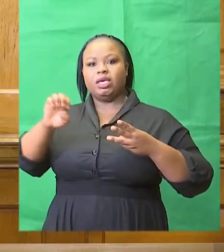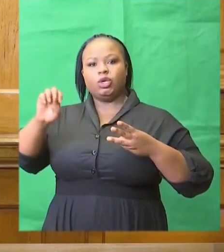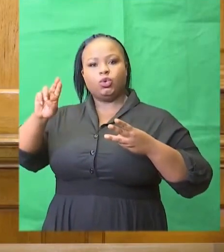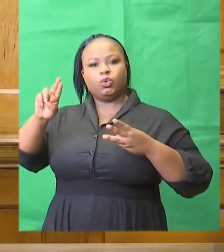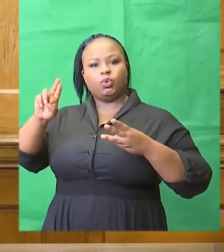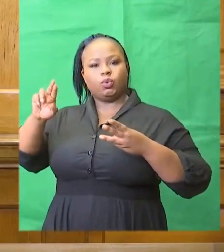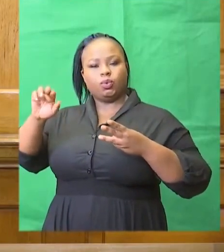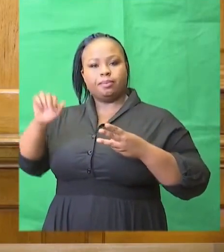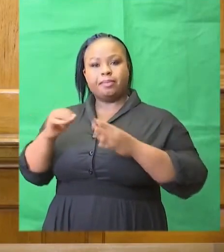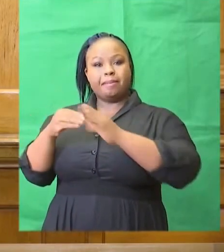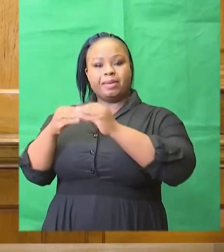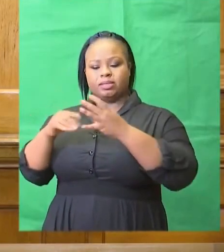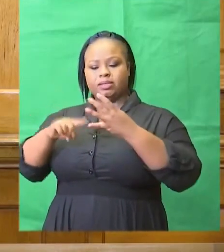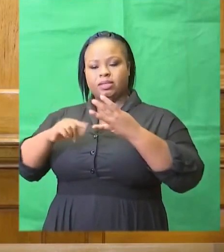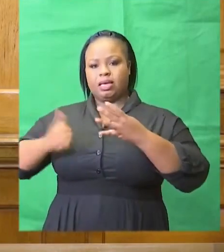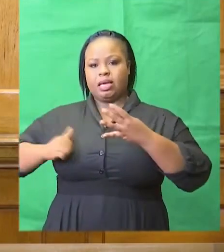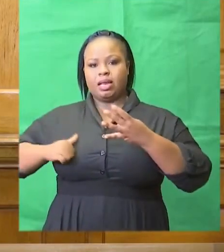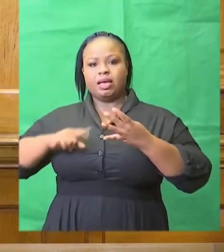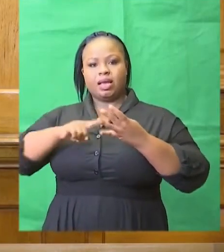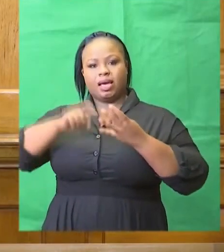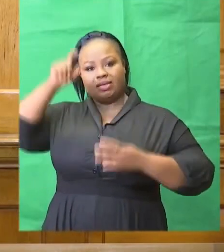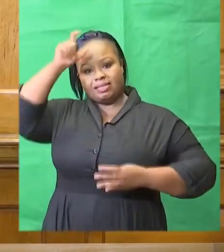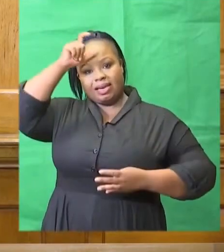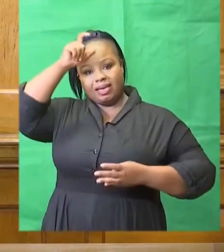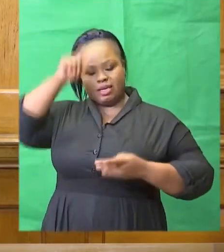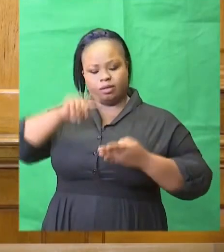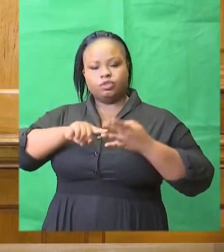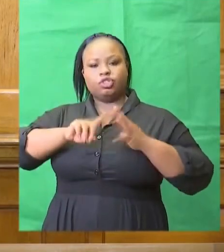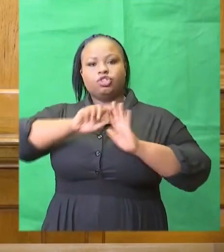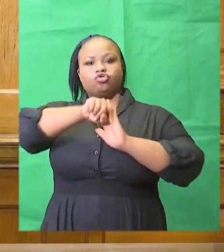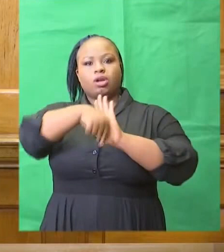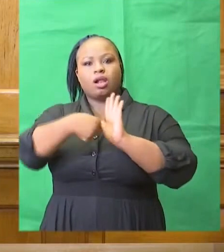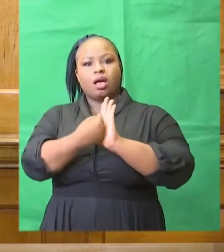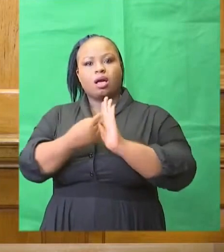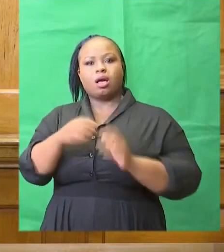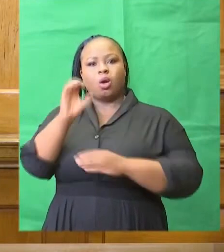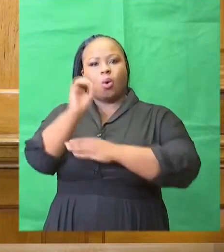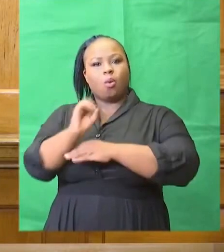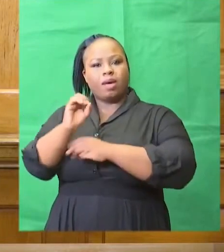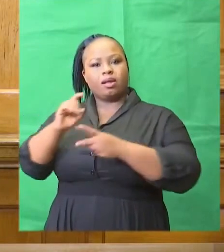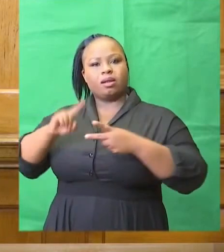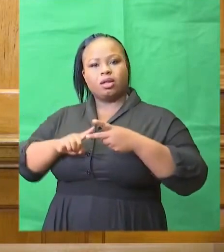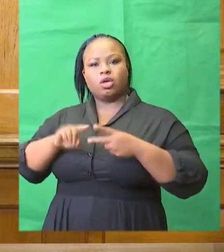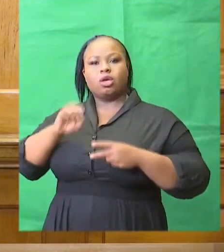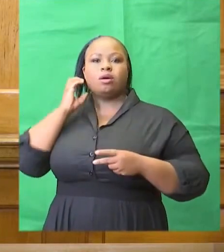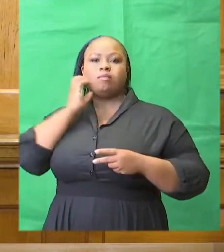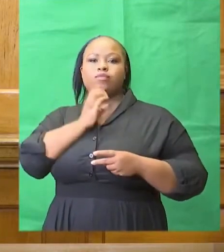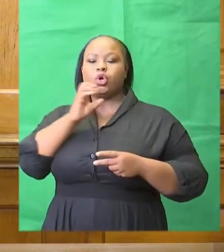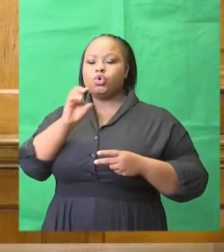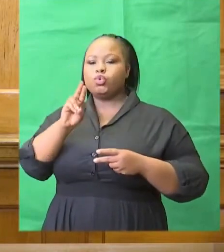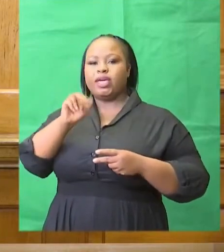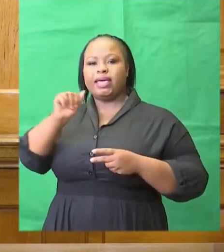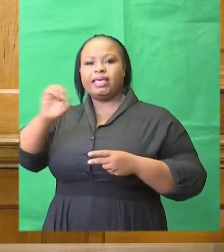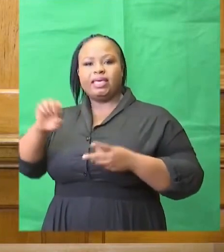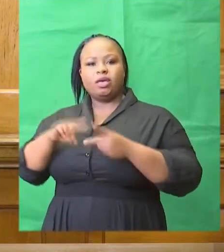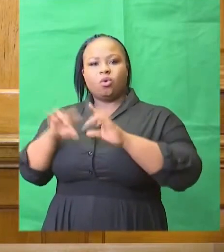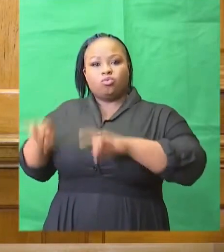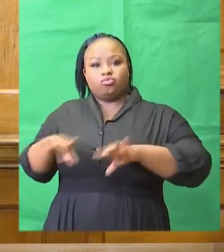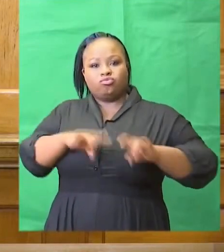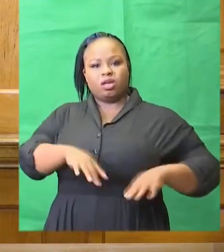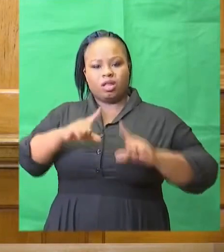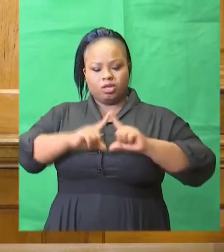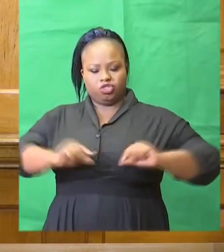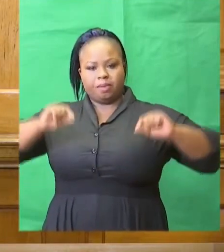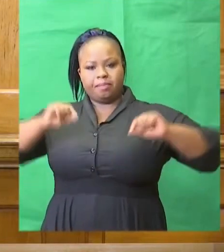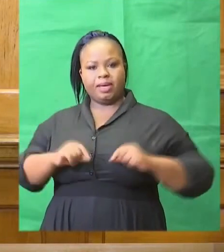Union members, Canada, Turkey, Sri Lanka, Oman, the United Arab Emirates, Australia, Japan, Thailand,